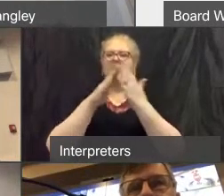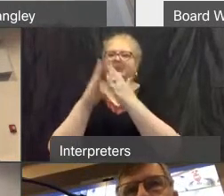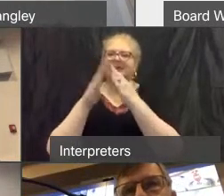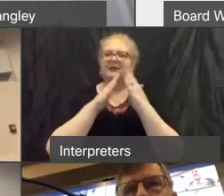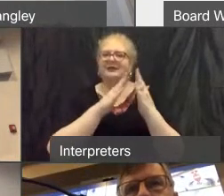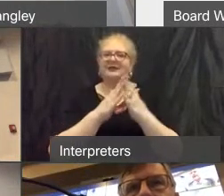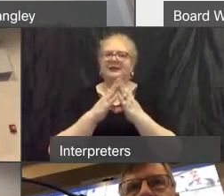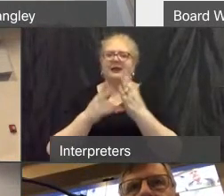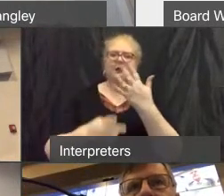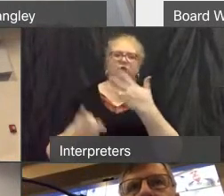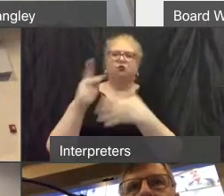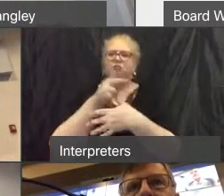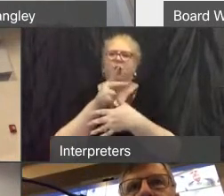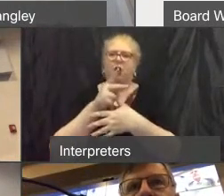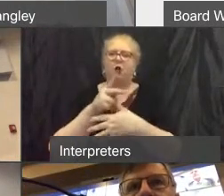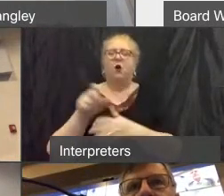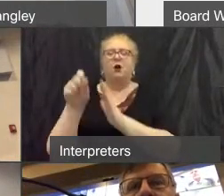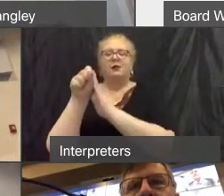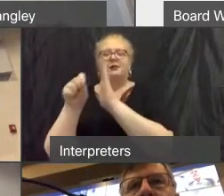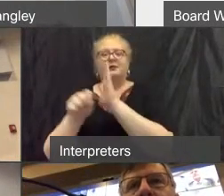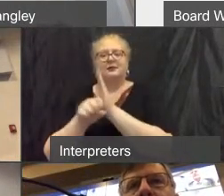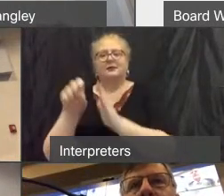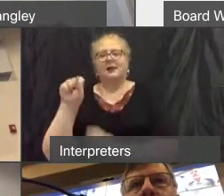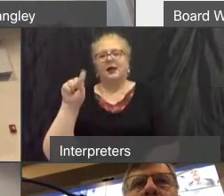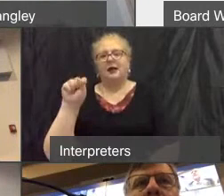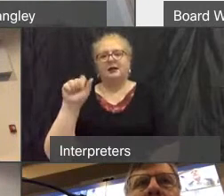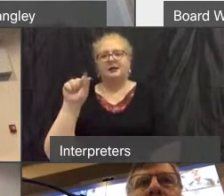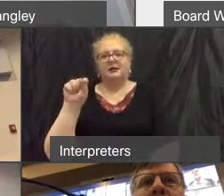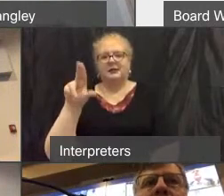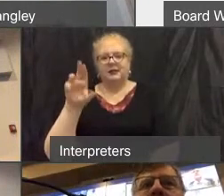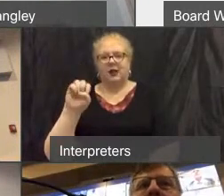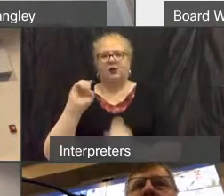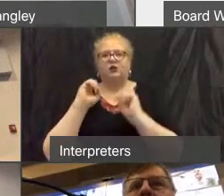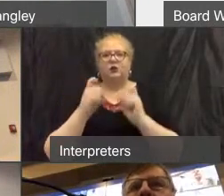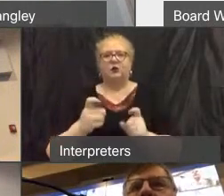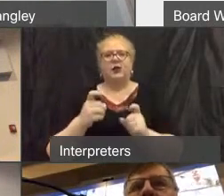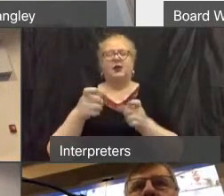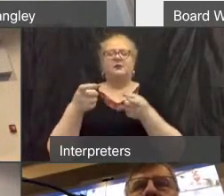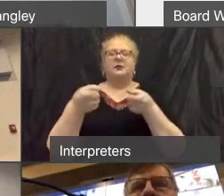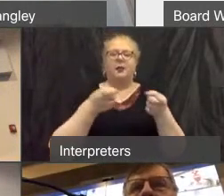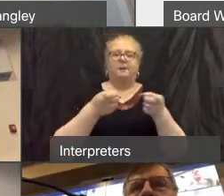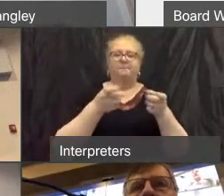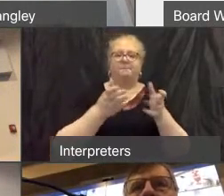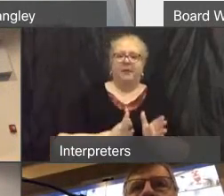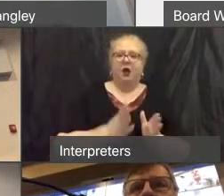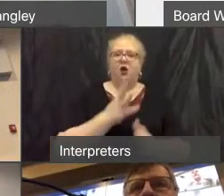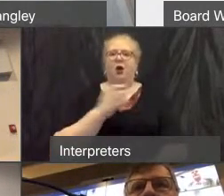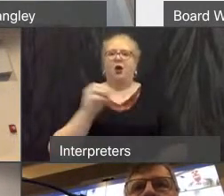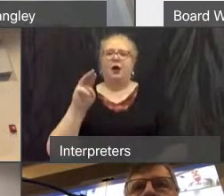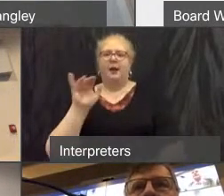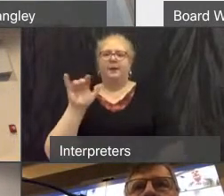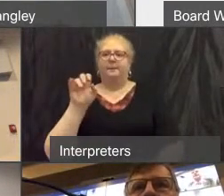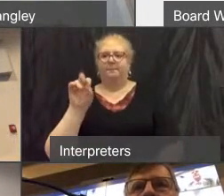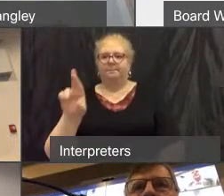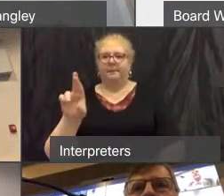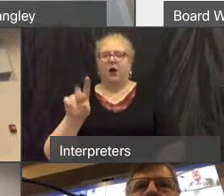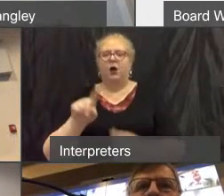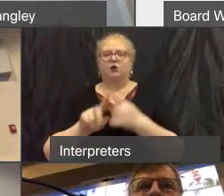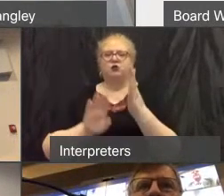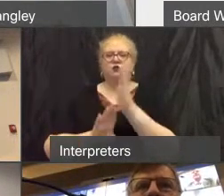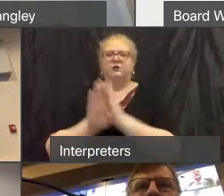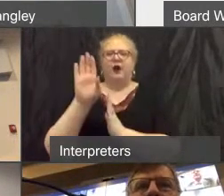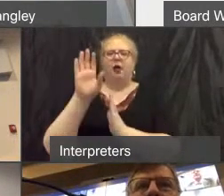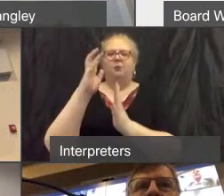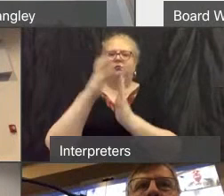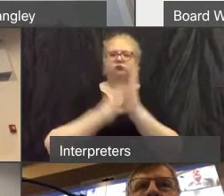And the state statute gives the manager and the mayor the responsibility to come up with a draft of a budget. But a draft